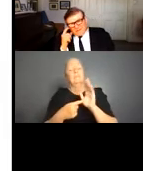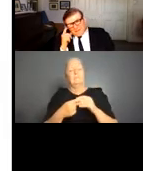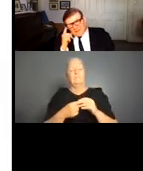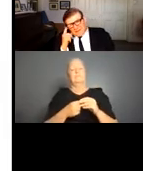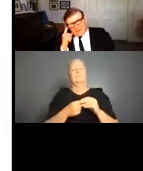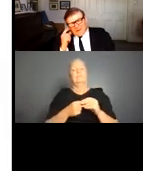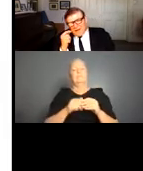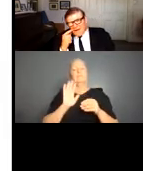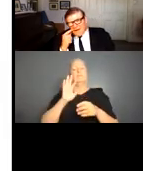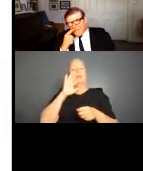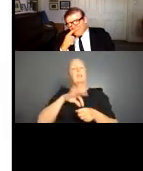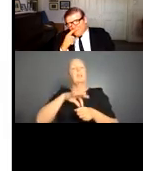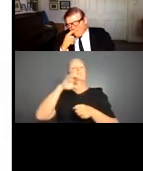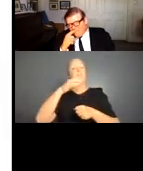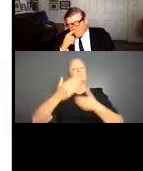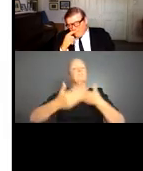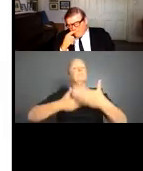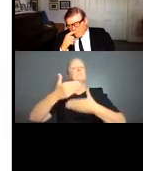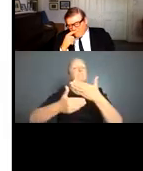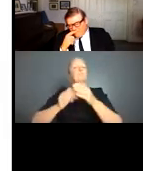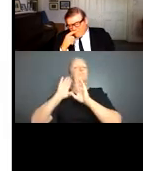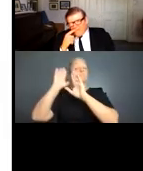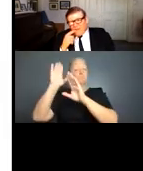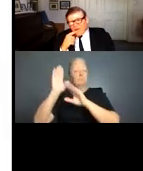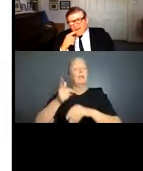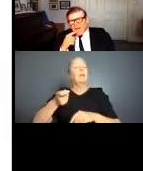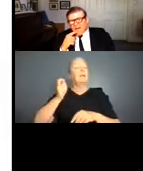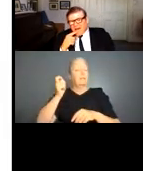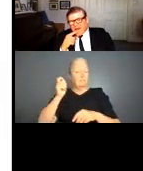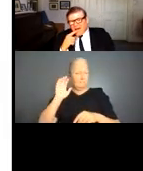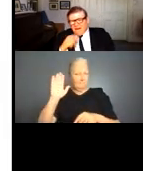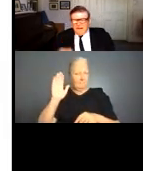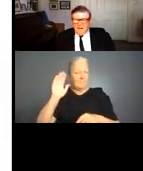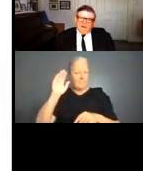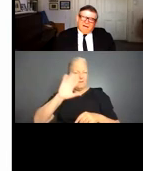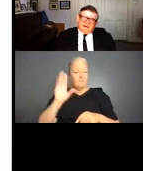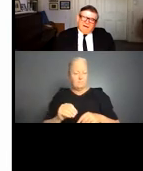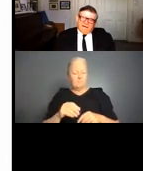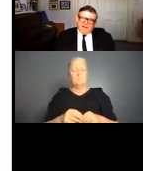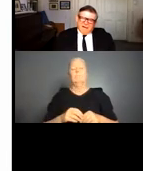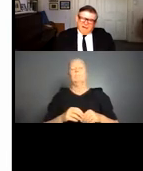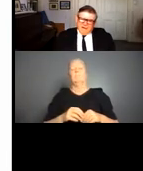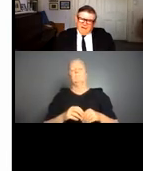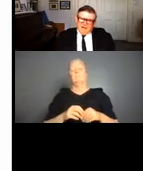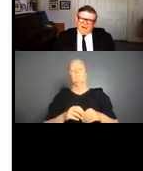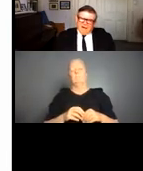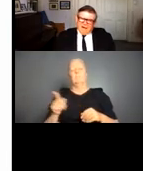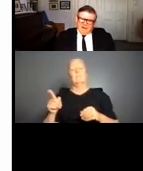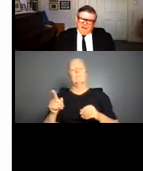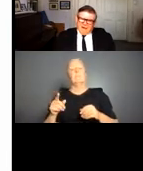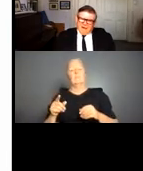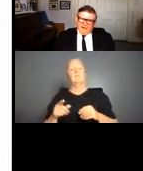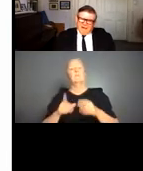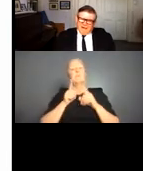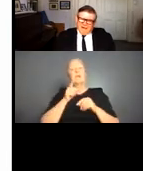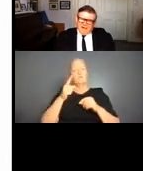for example, in Kenya, in 2007, people who the law says are of unsound mind did